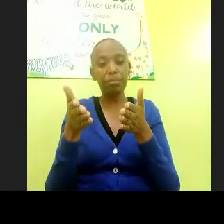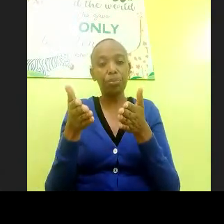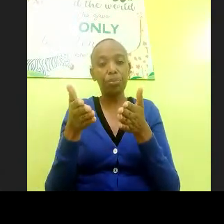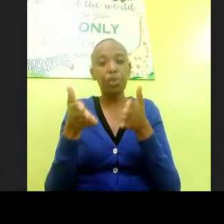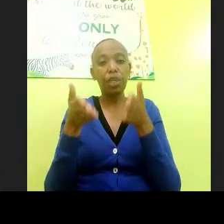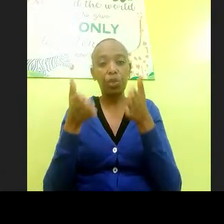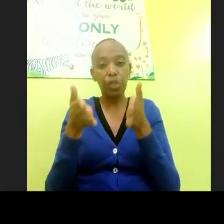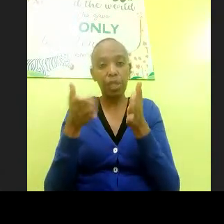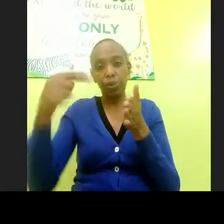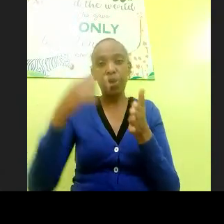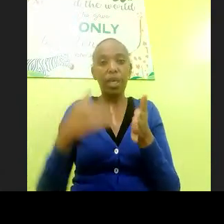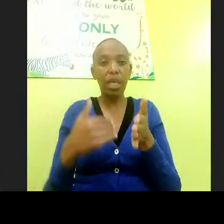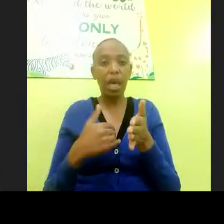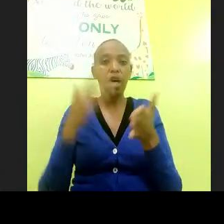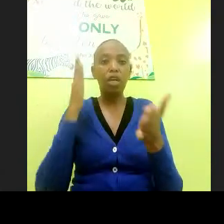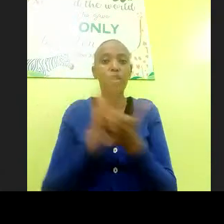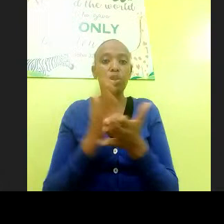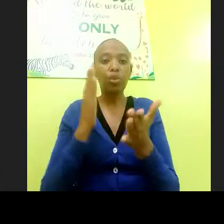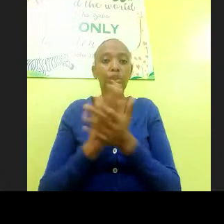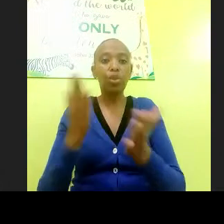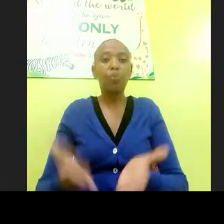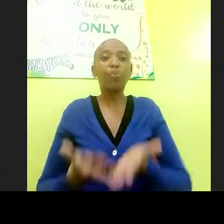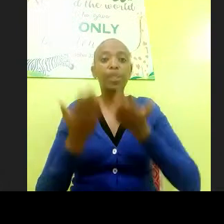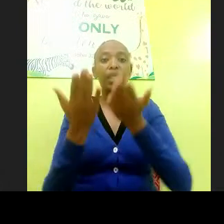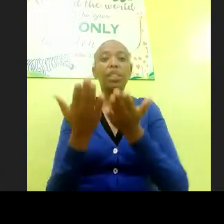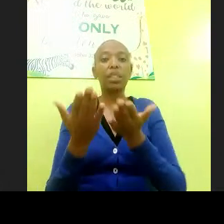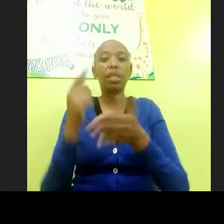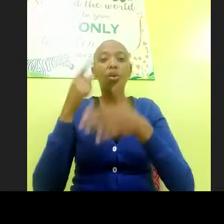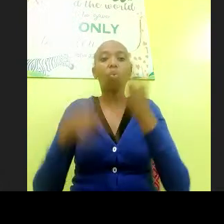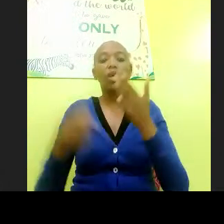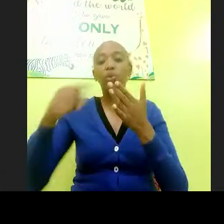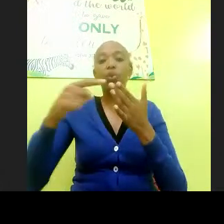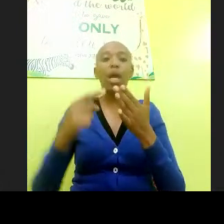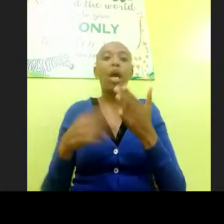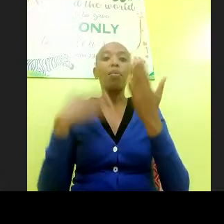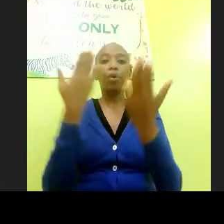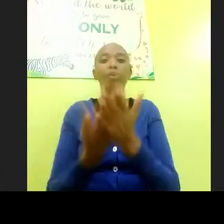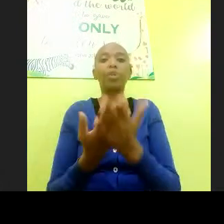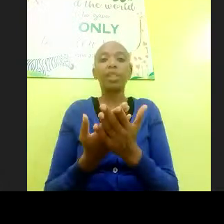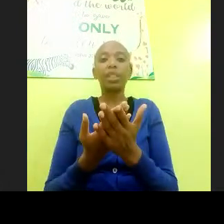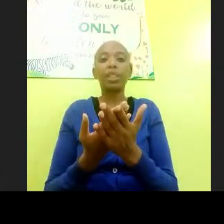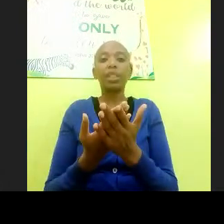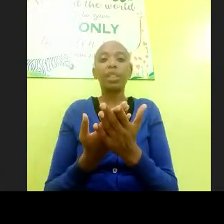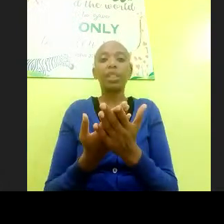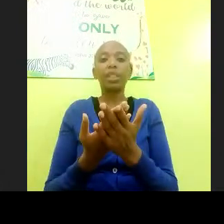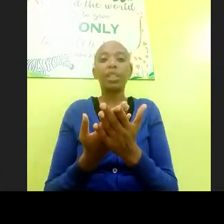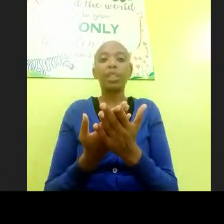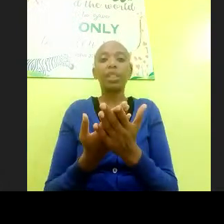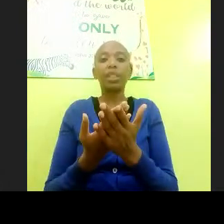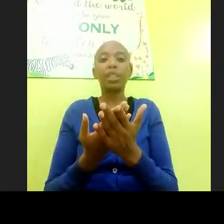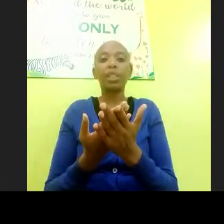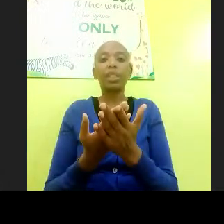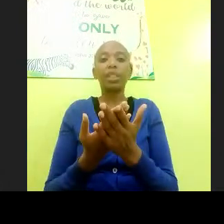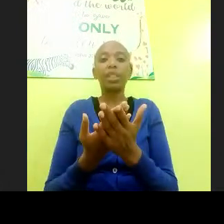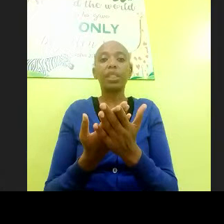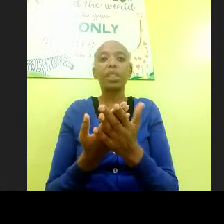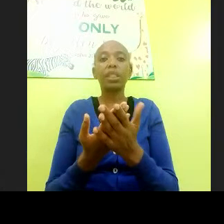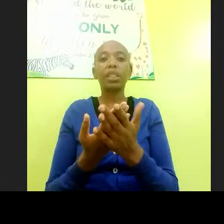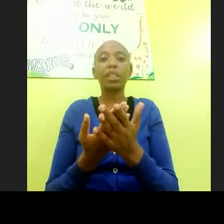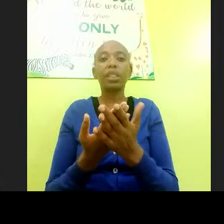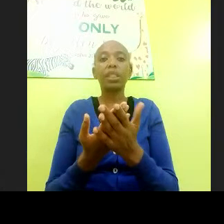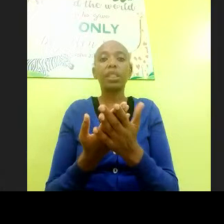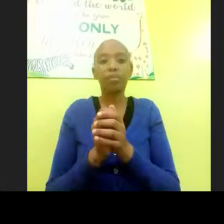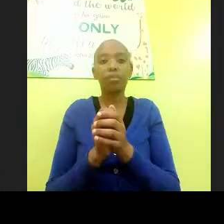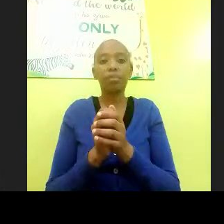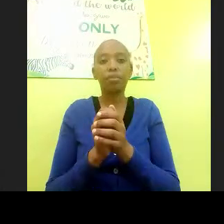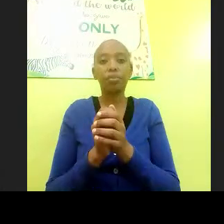today we are actually presenting what we are proposing, and we are also inviting you to partner with us